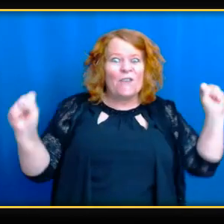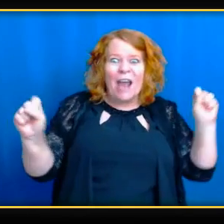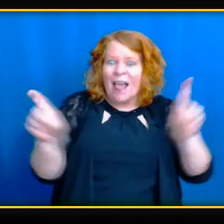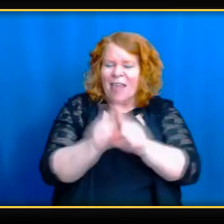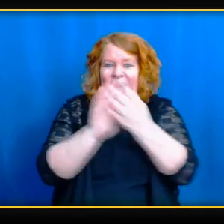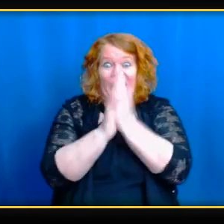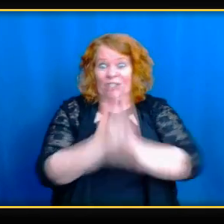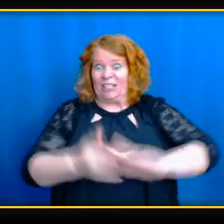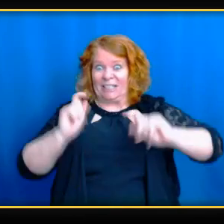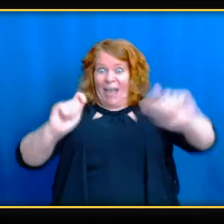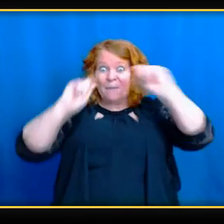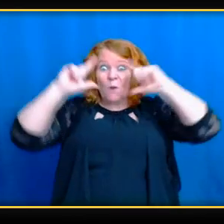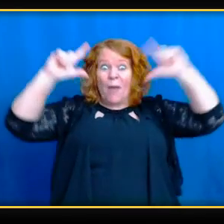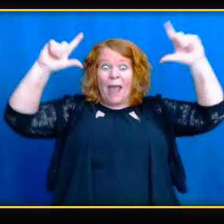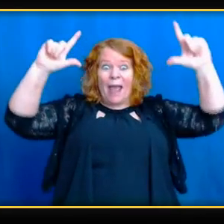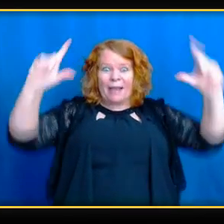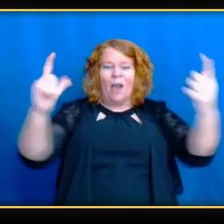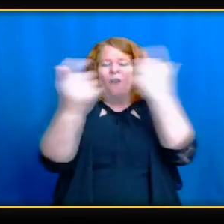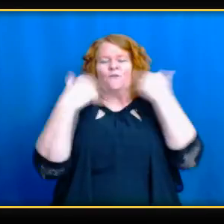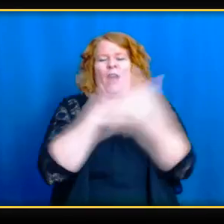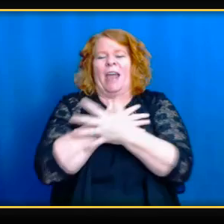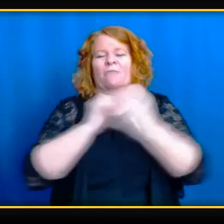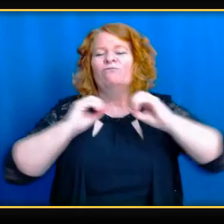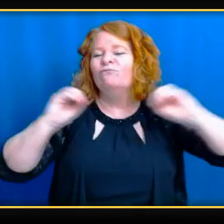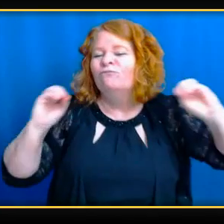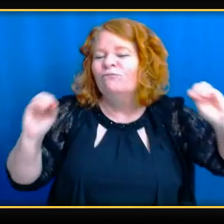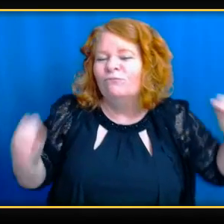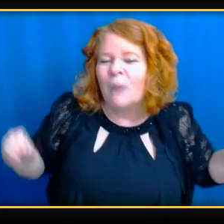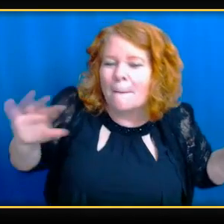not afraid to be.